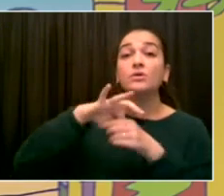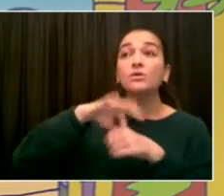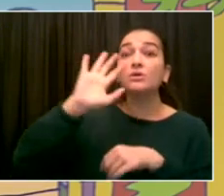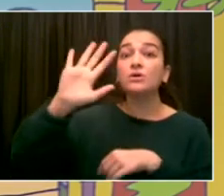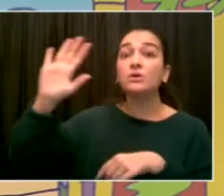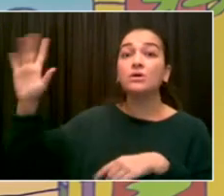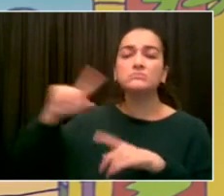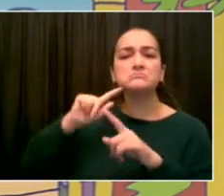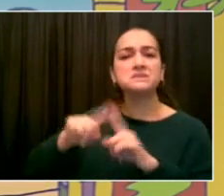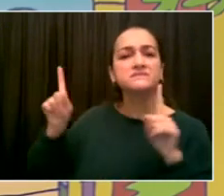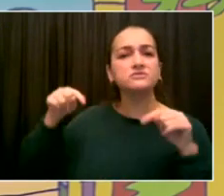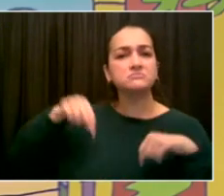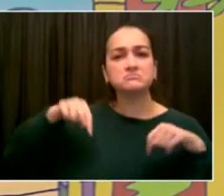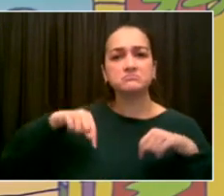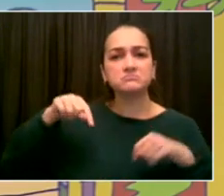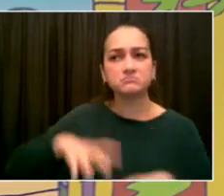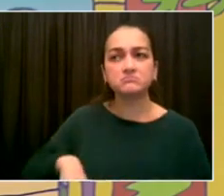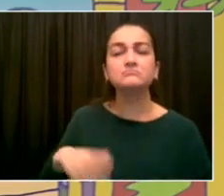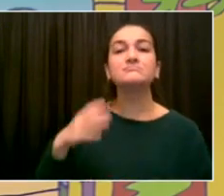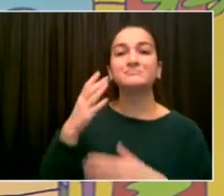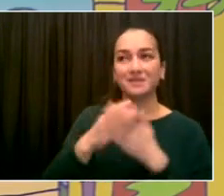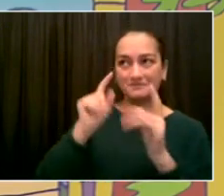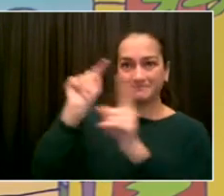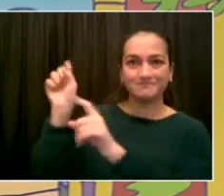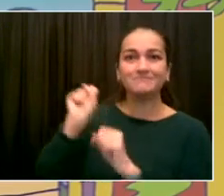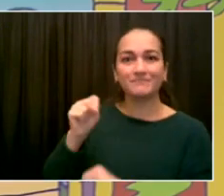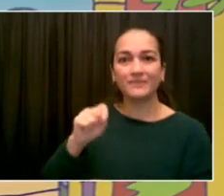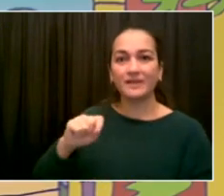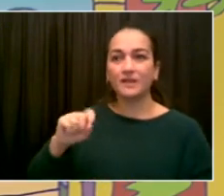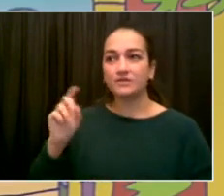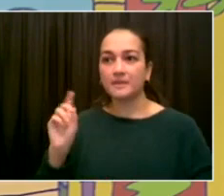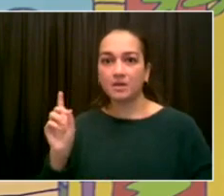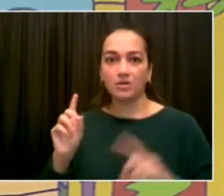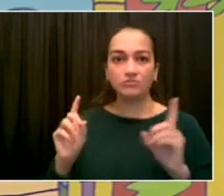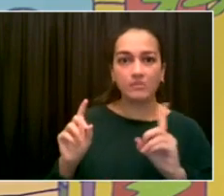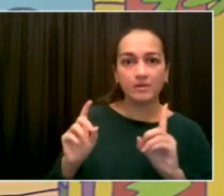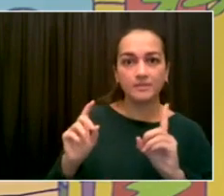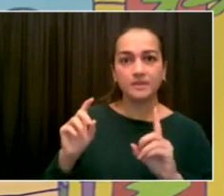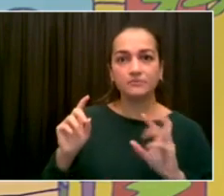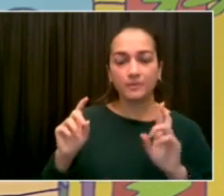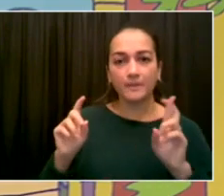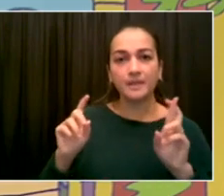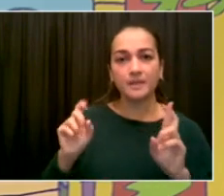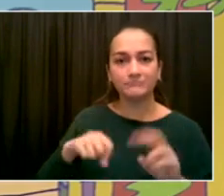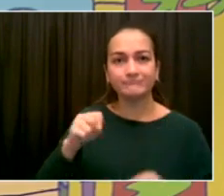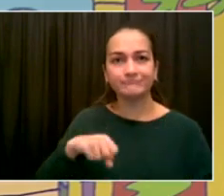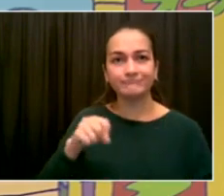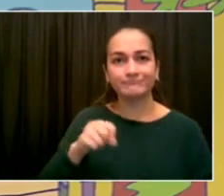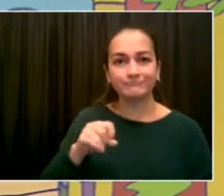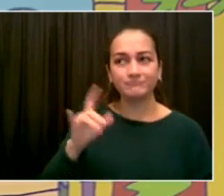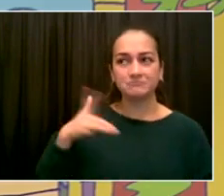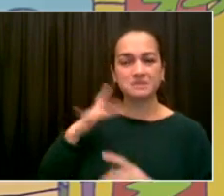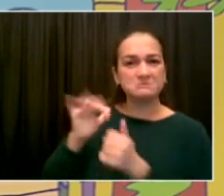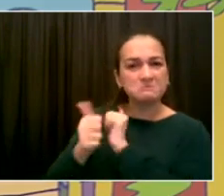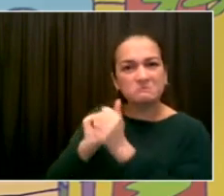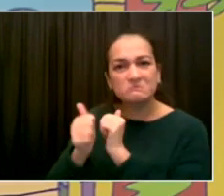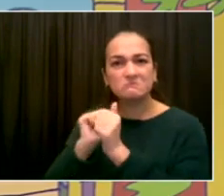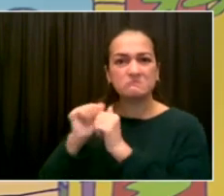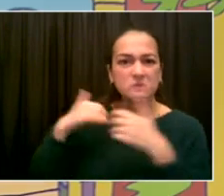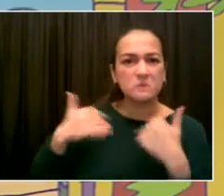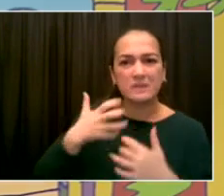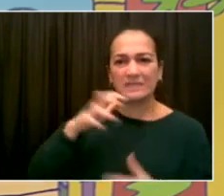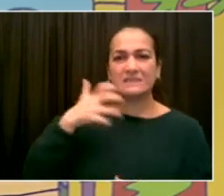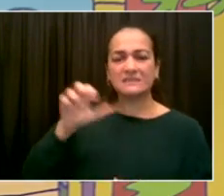friendly to the voices of working people and everyday New Yorkers and people who don't have a lot of means but still make